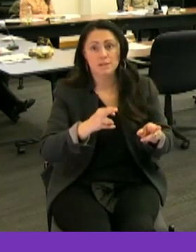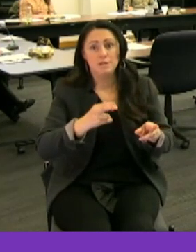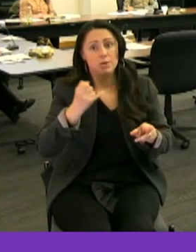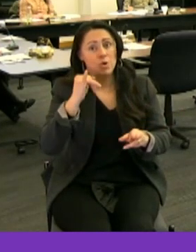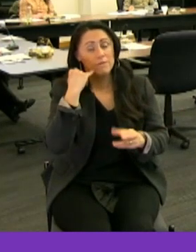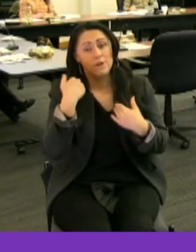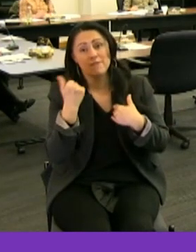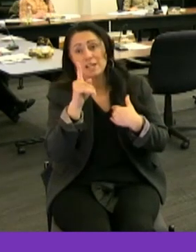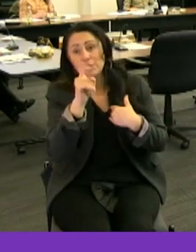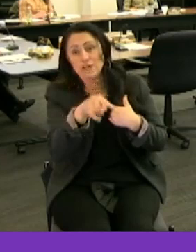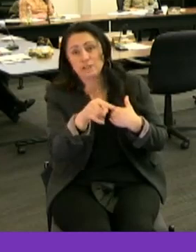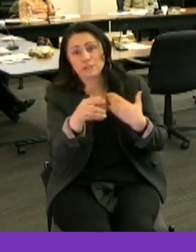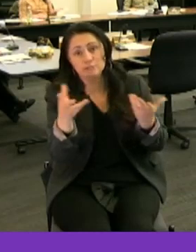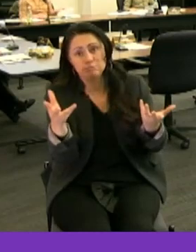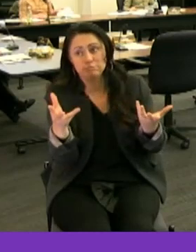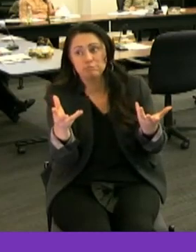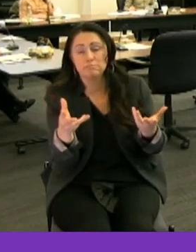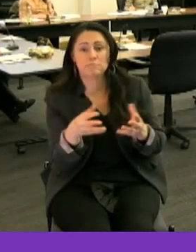questions.